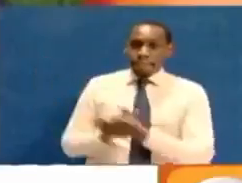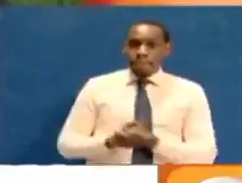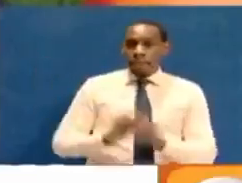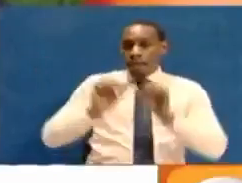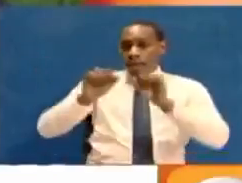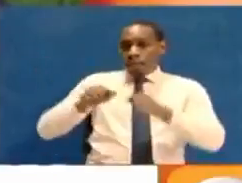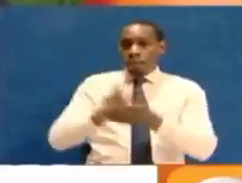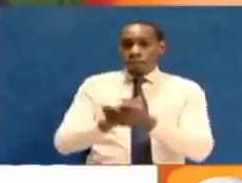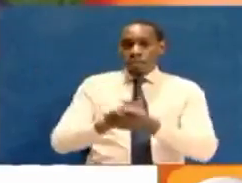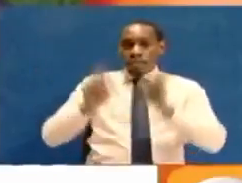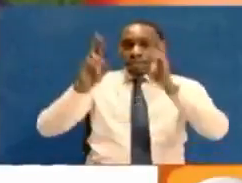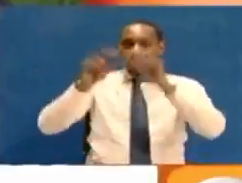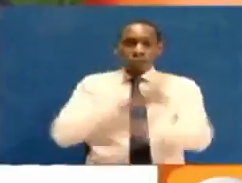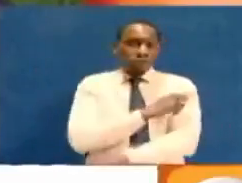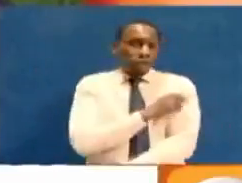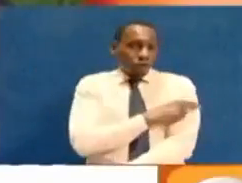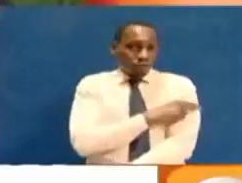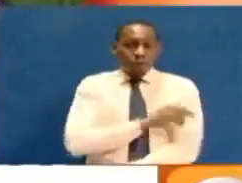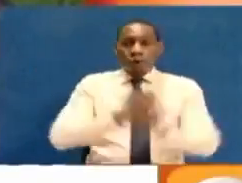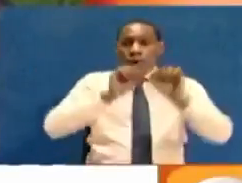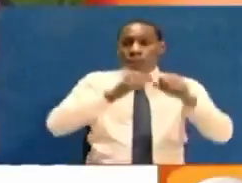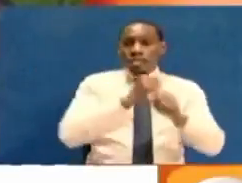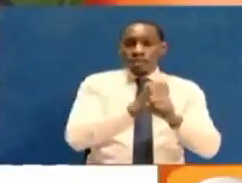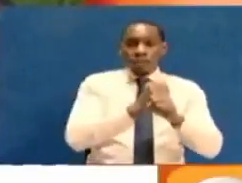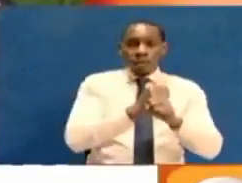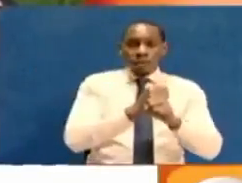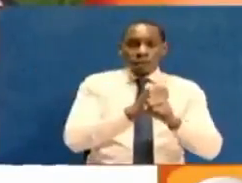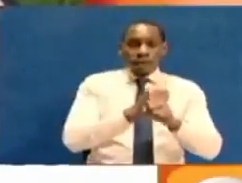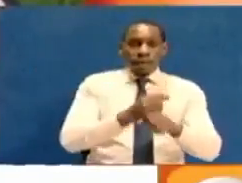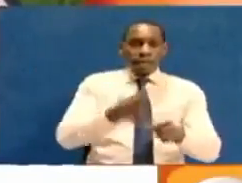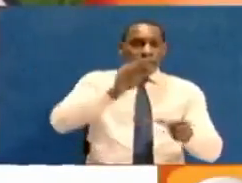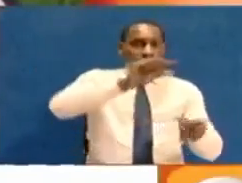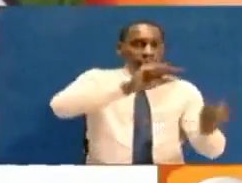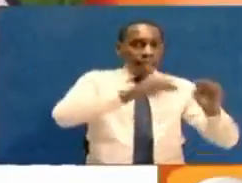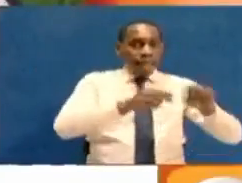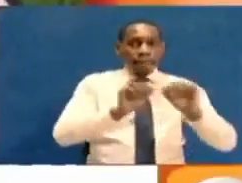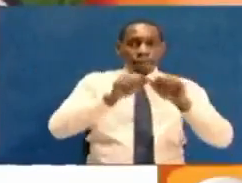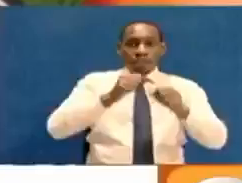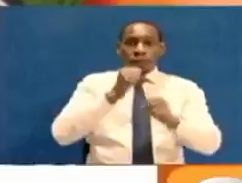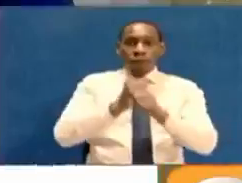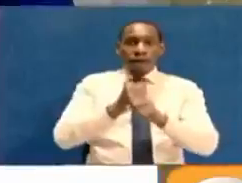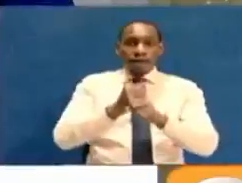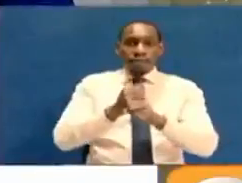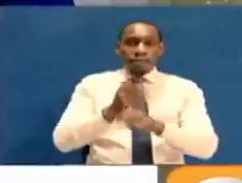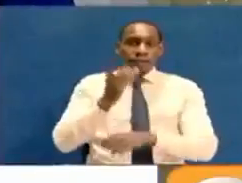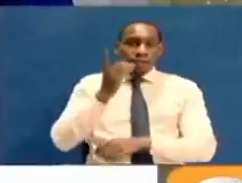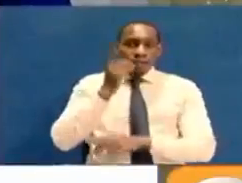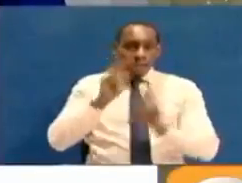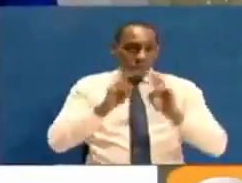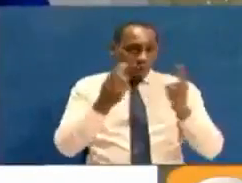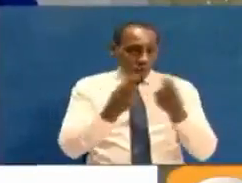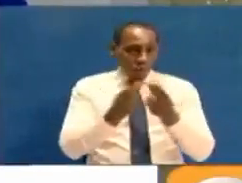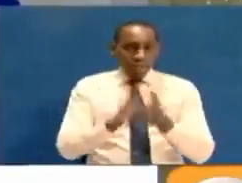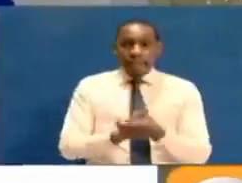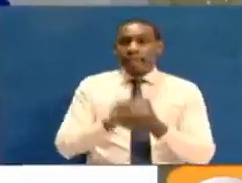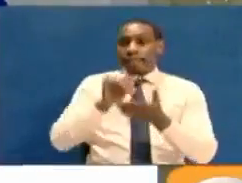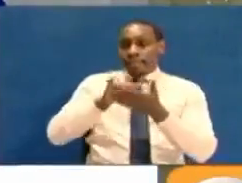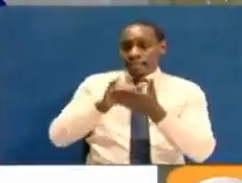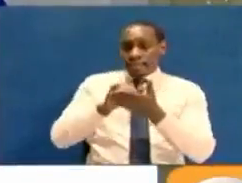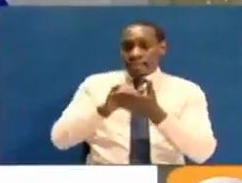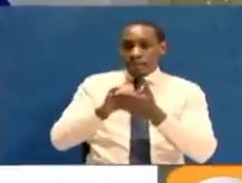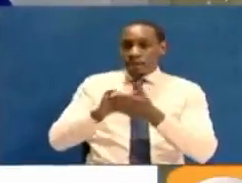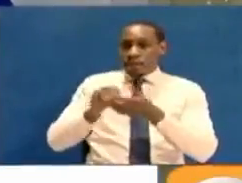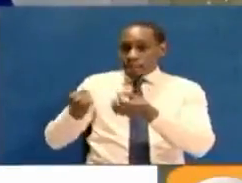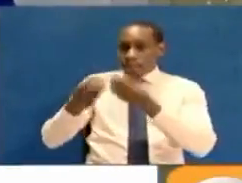kufanya masuala ya hospitali. Unaweza kufanya laboratory. Unaweza kufanya dental unit. So that is what is being told to them. What